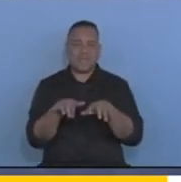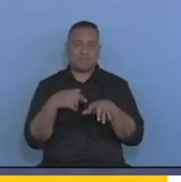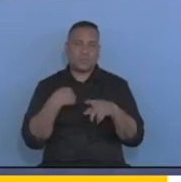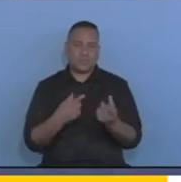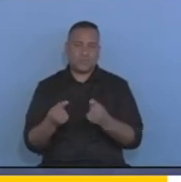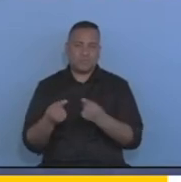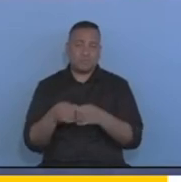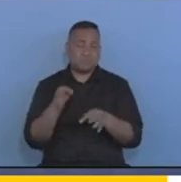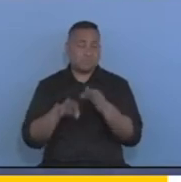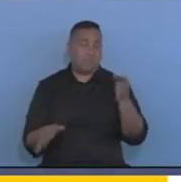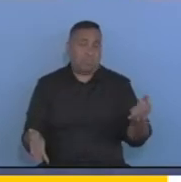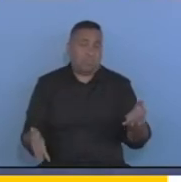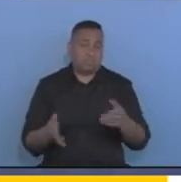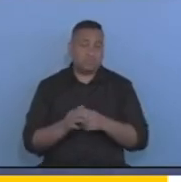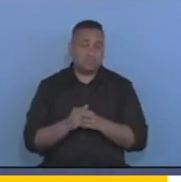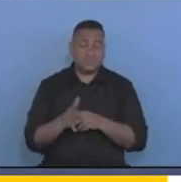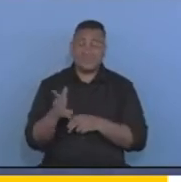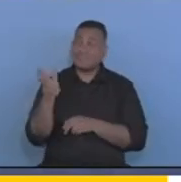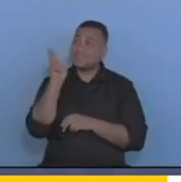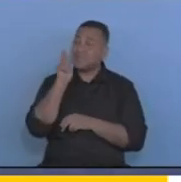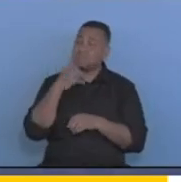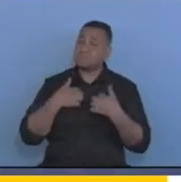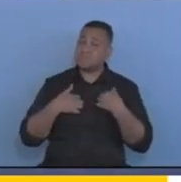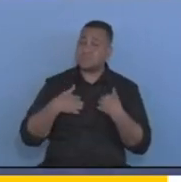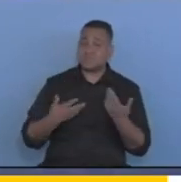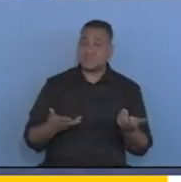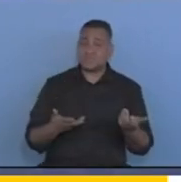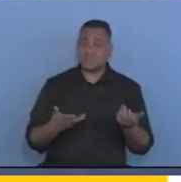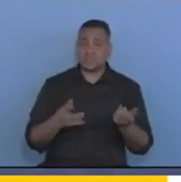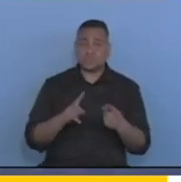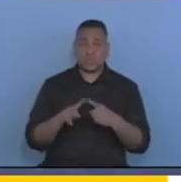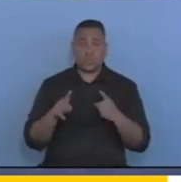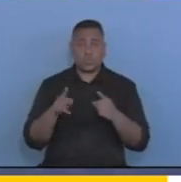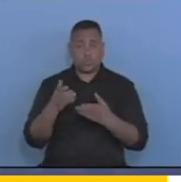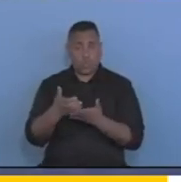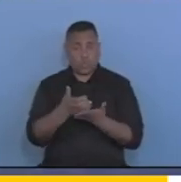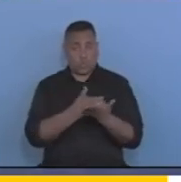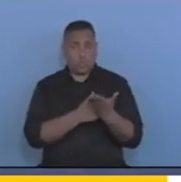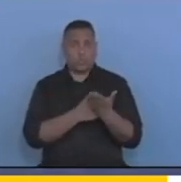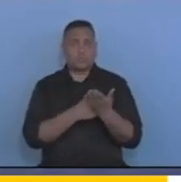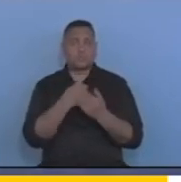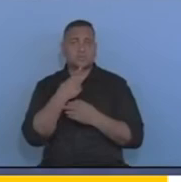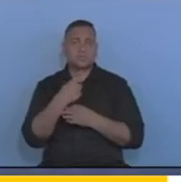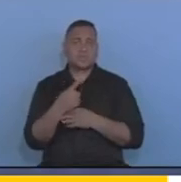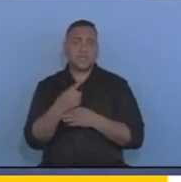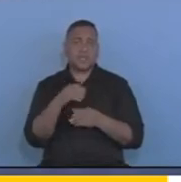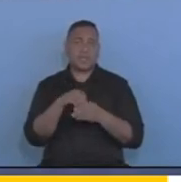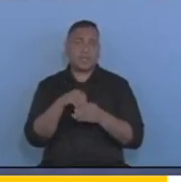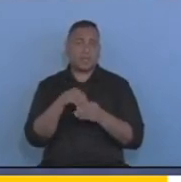Simple as that. Yes. And then just, and just obviously in the course, you're now giving these, in this program, what